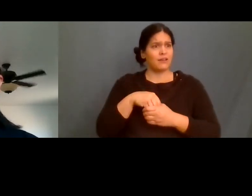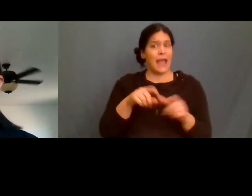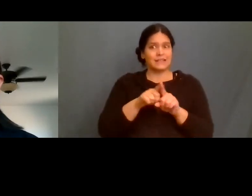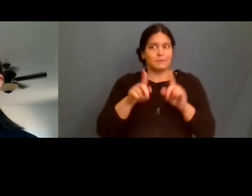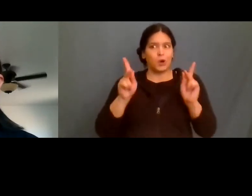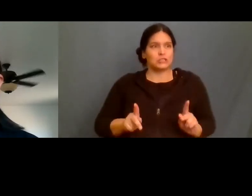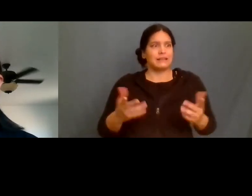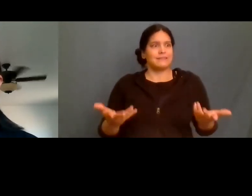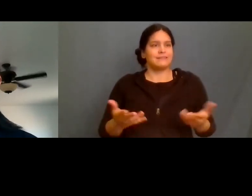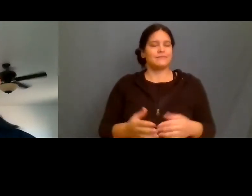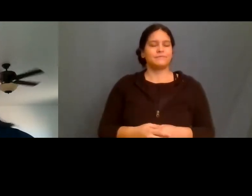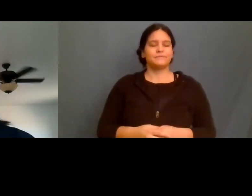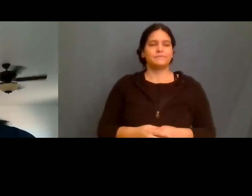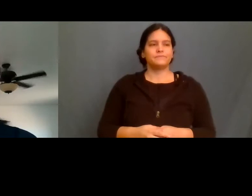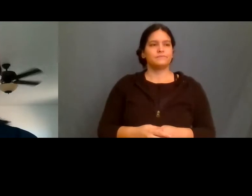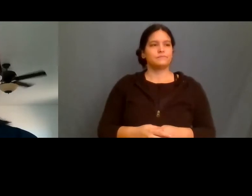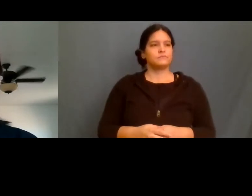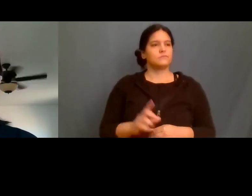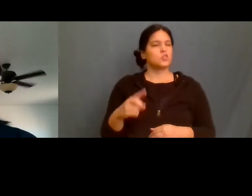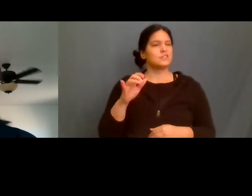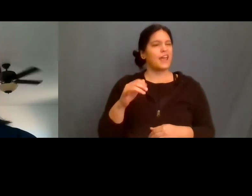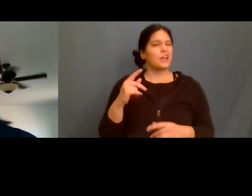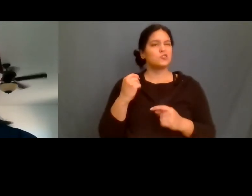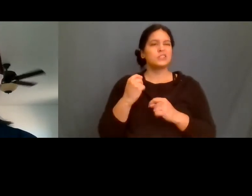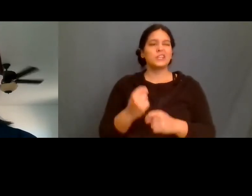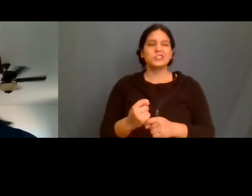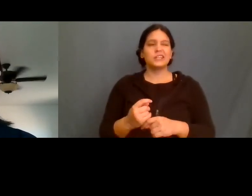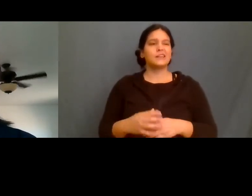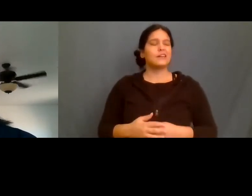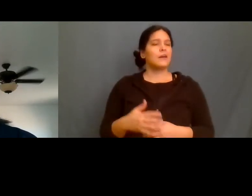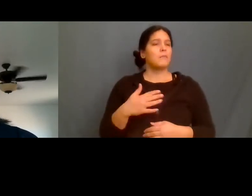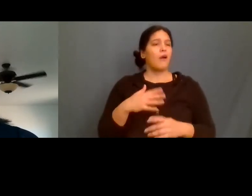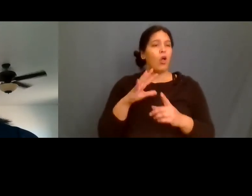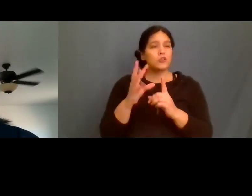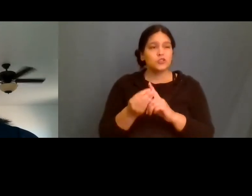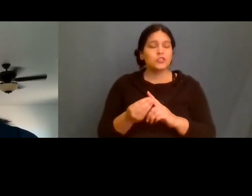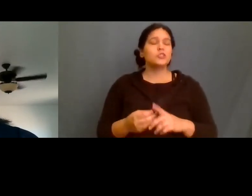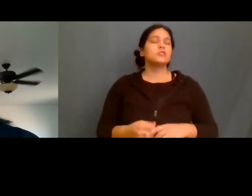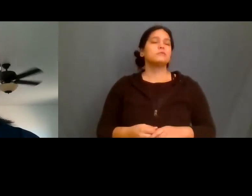and just the tradition, my culture.